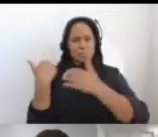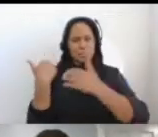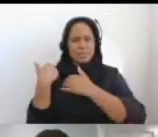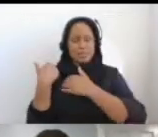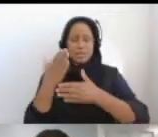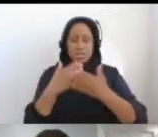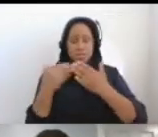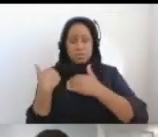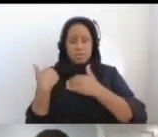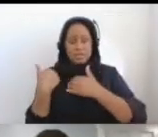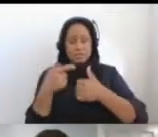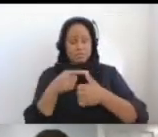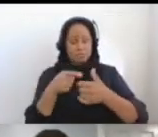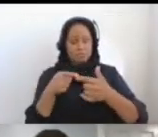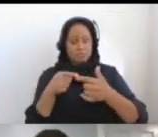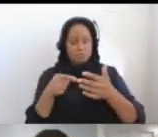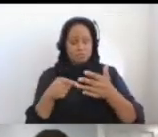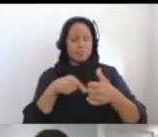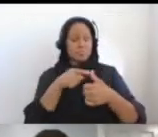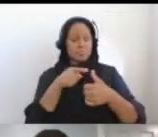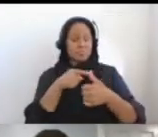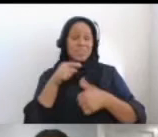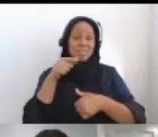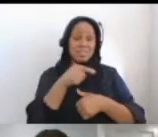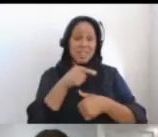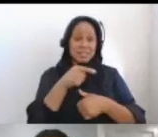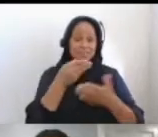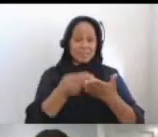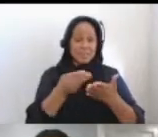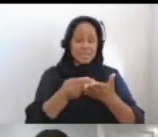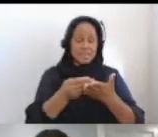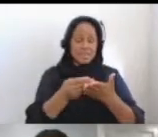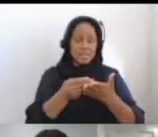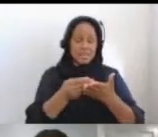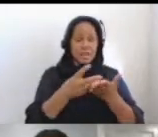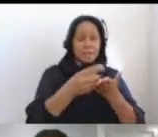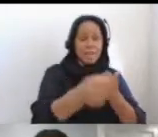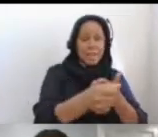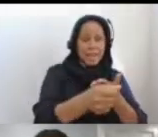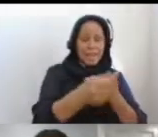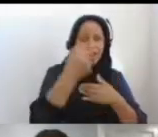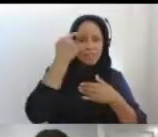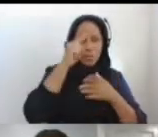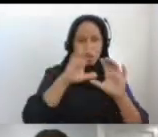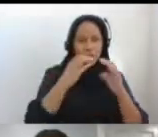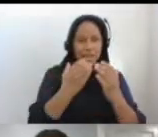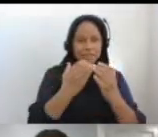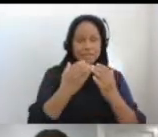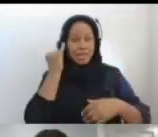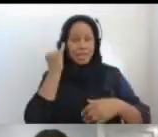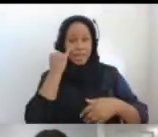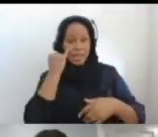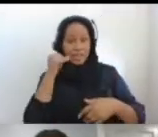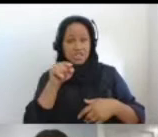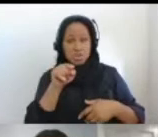are that they are the ones who are reimbursing the classes. So if you go and you pay for, let's